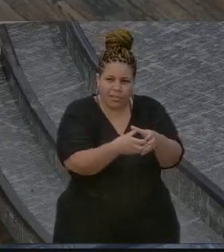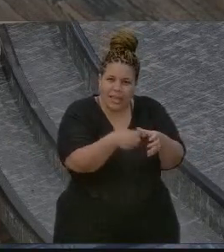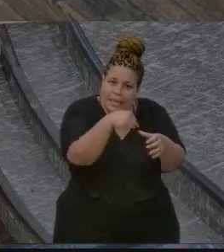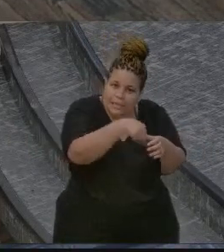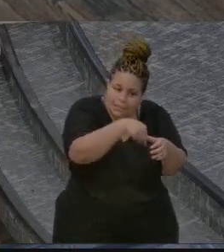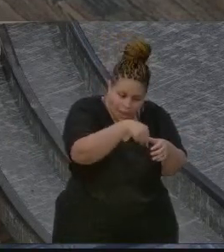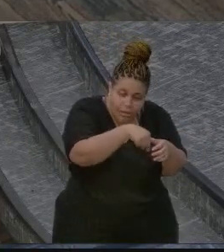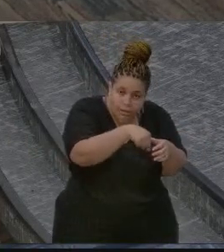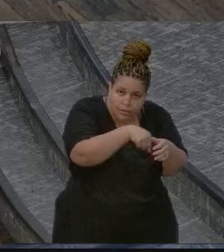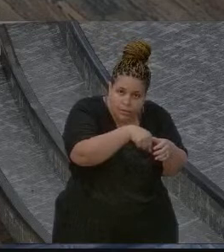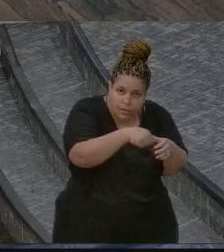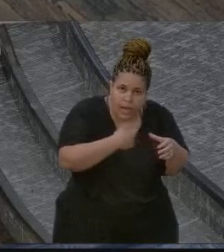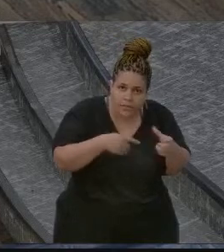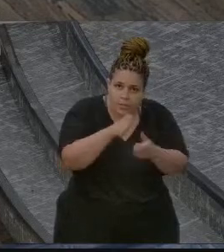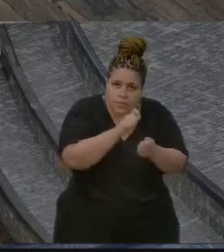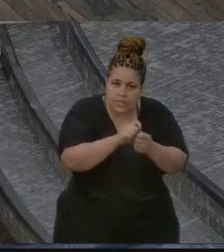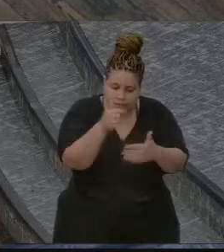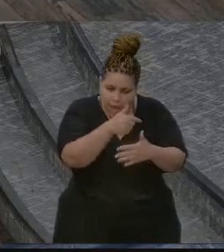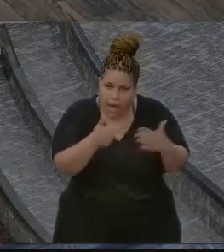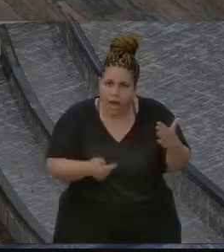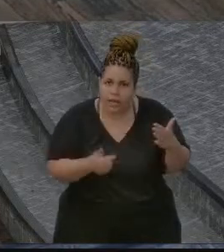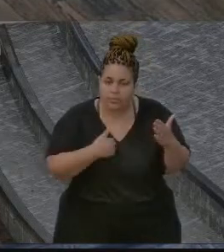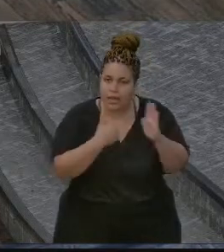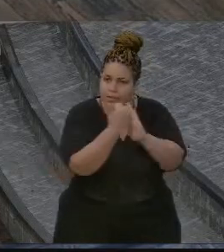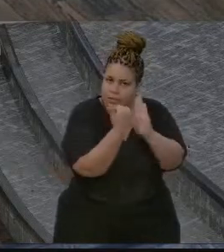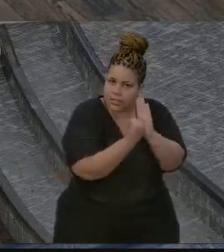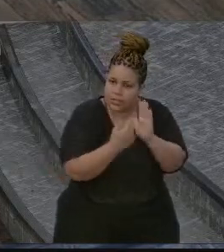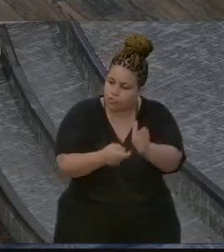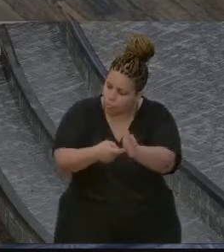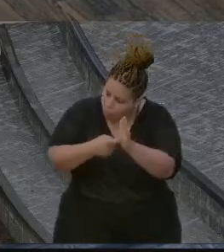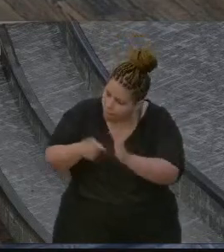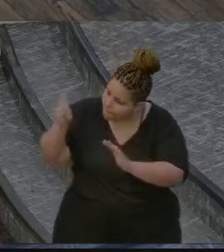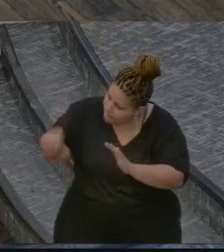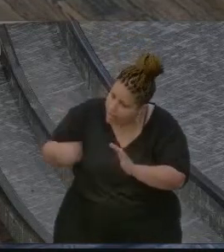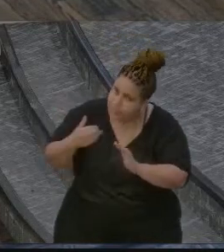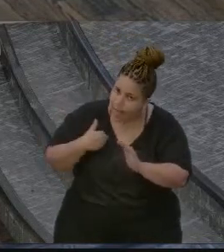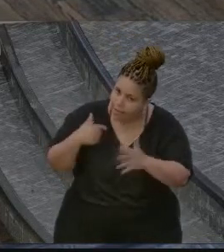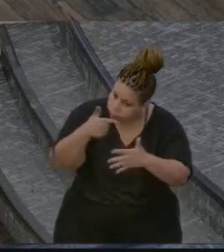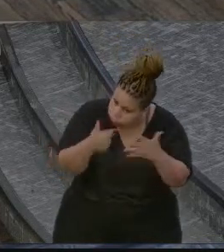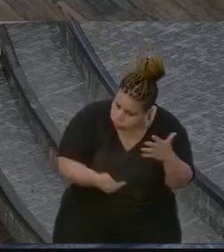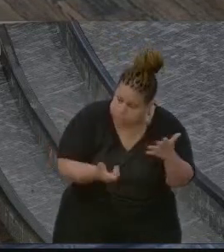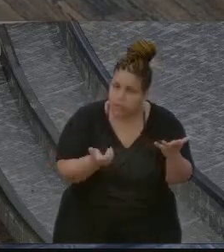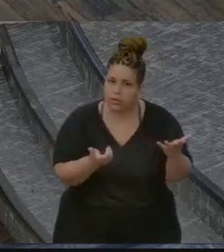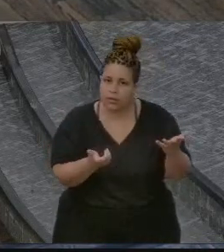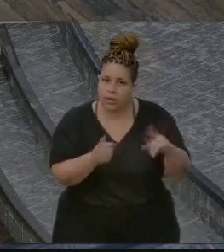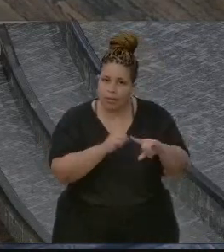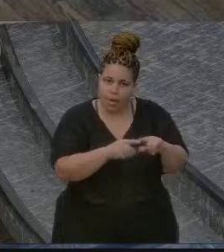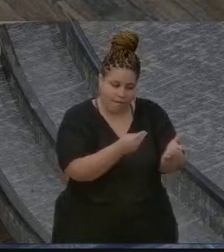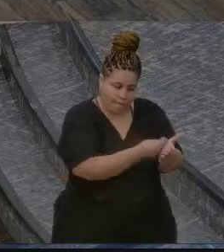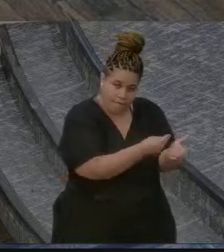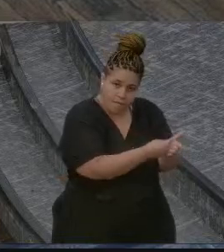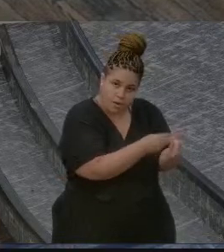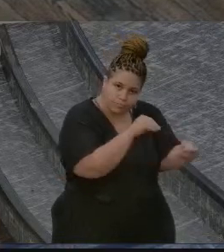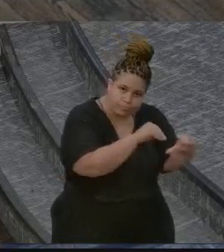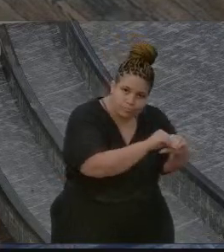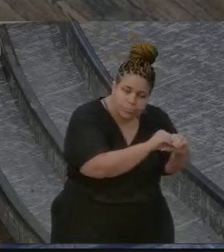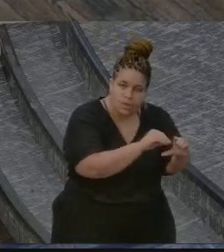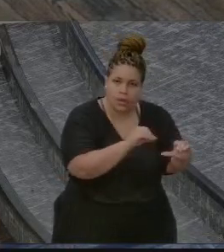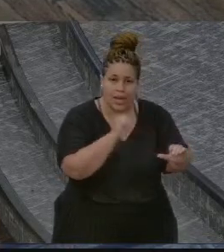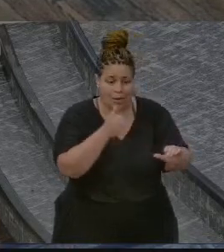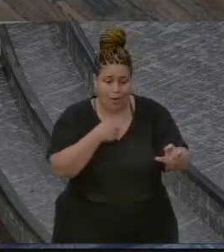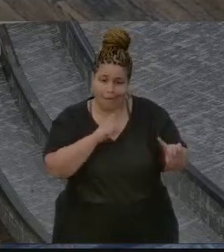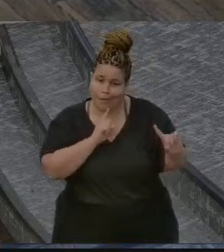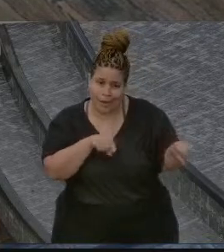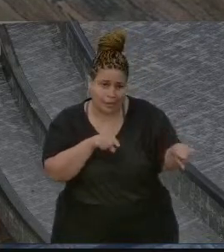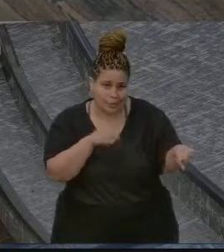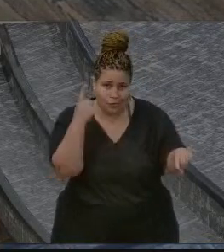certain items that are listed as required. So, and then as far as funding goes, I don't have an answer